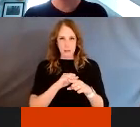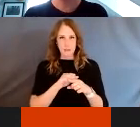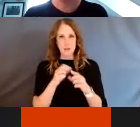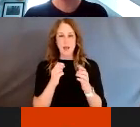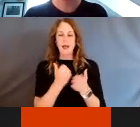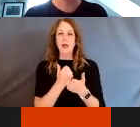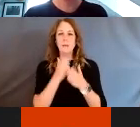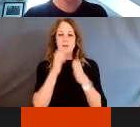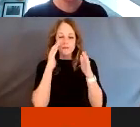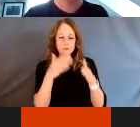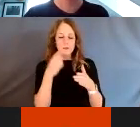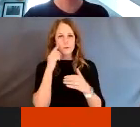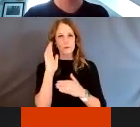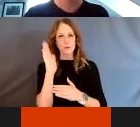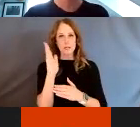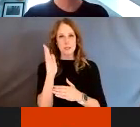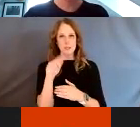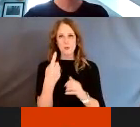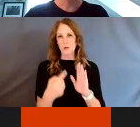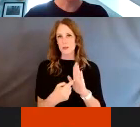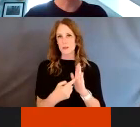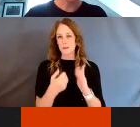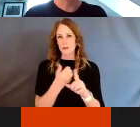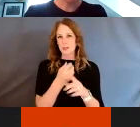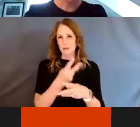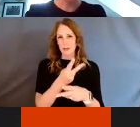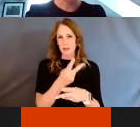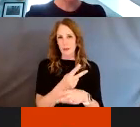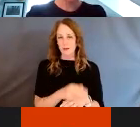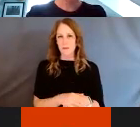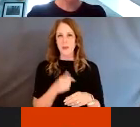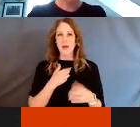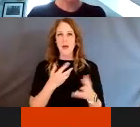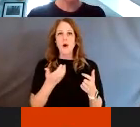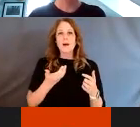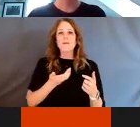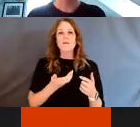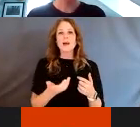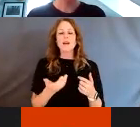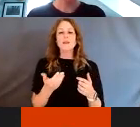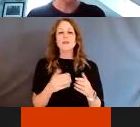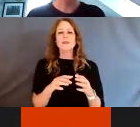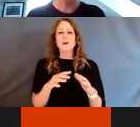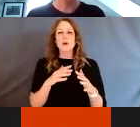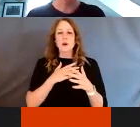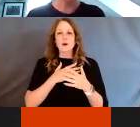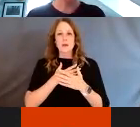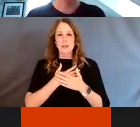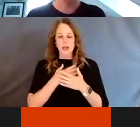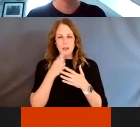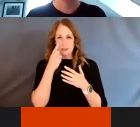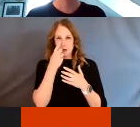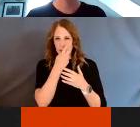as an example of self-care. So I'm going to invite you all to relax your gaze and bring